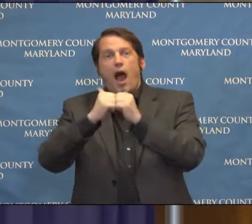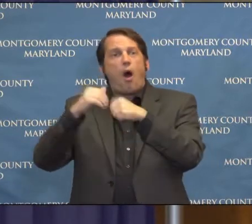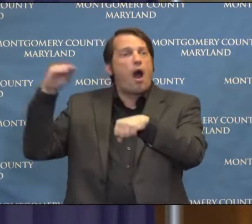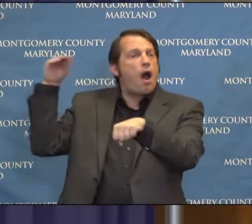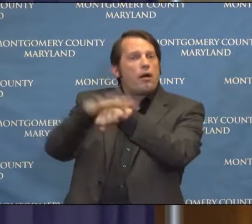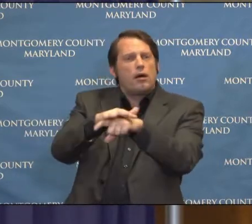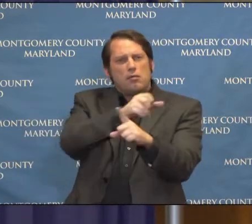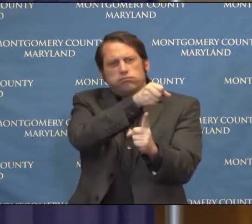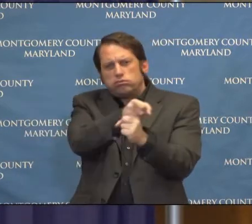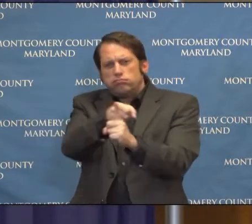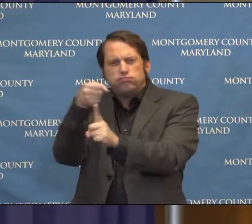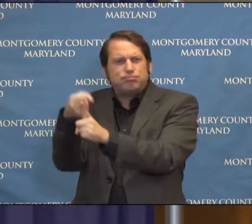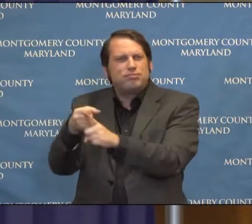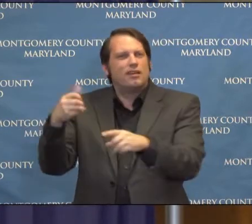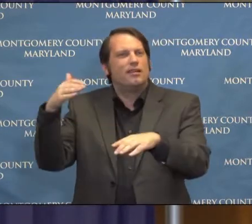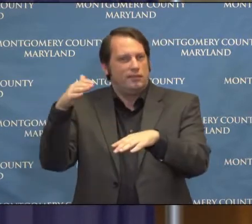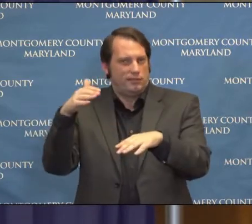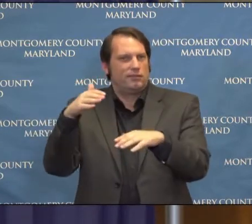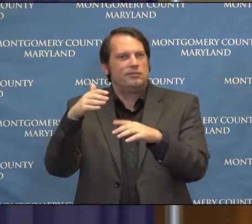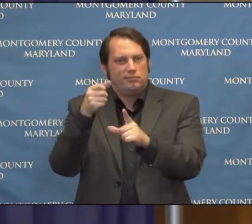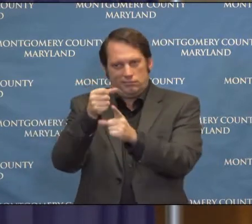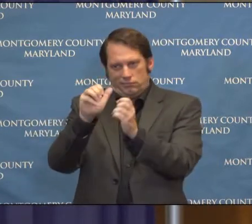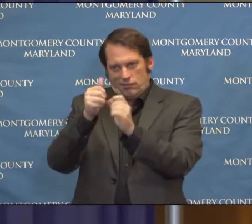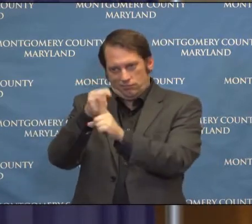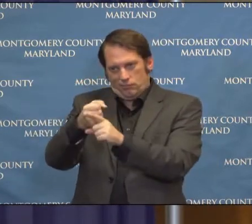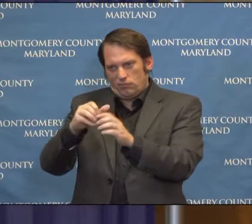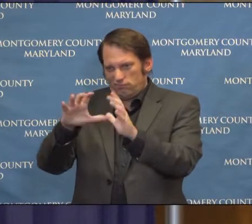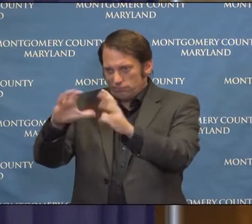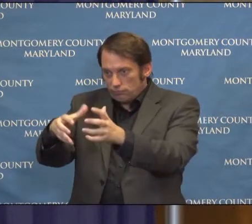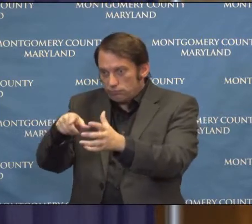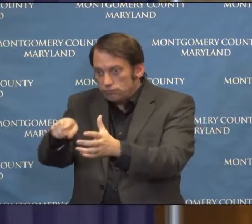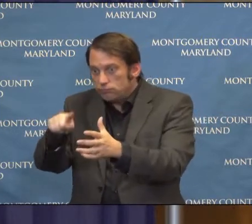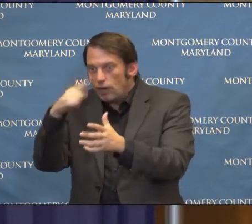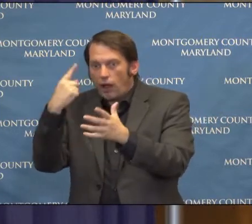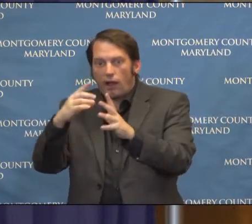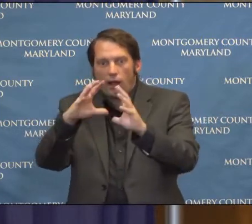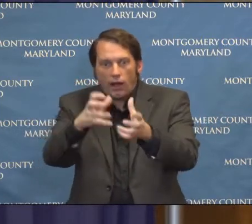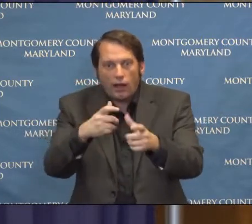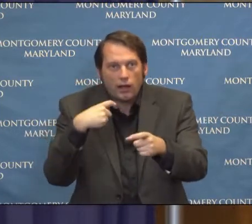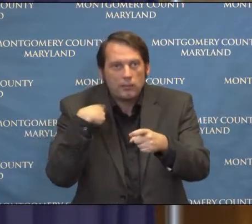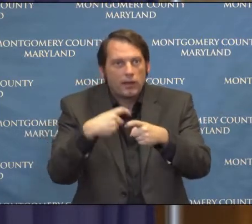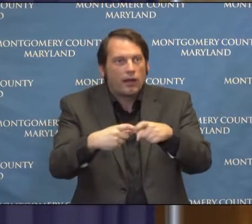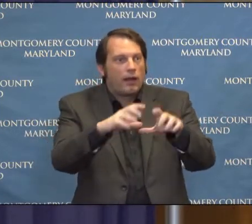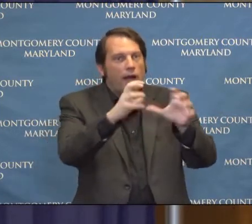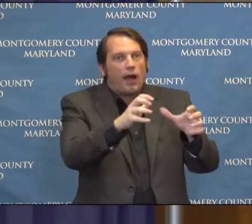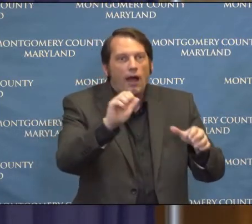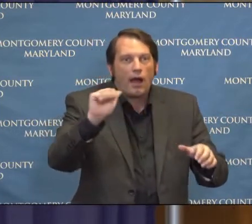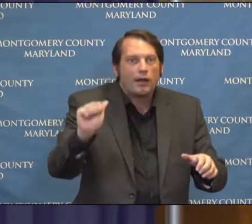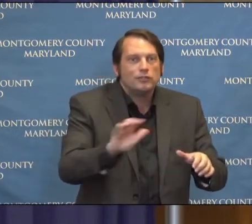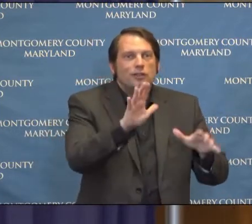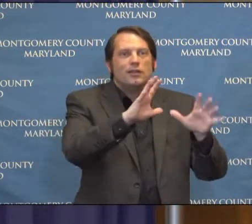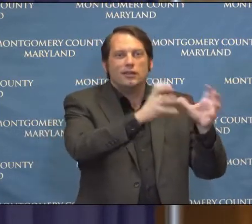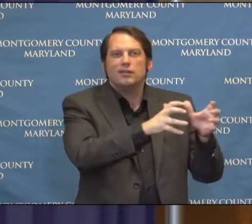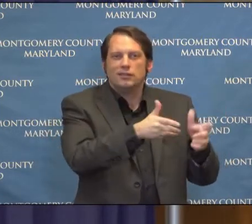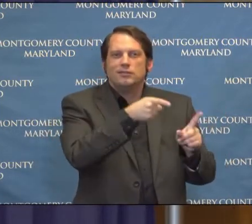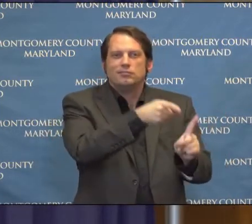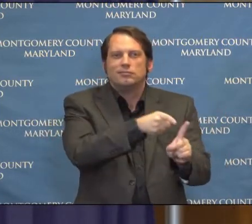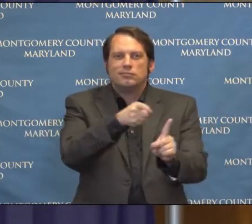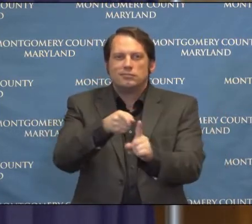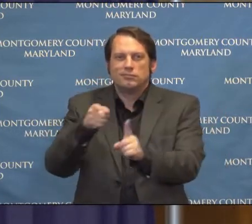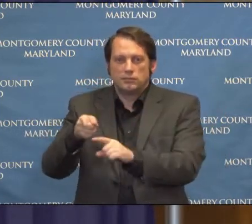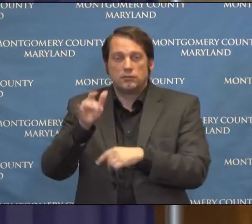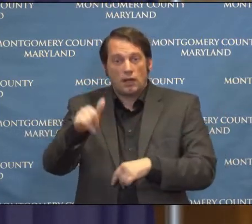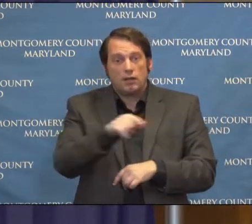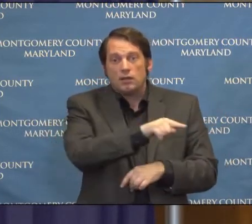certain races and communities to having a disproportionately higher number of those underlying conditions, which are setups for